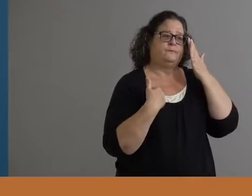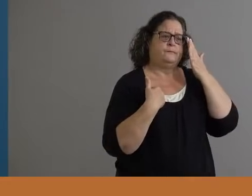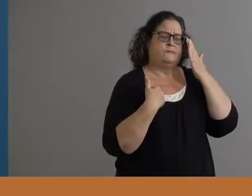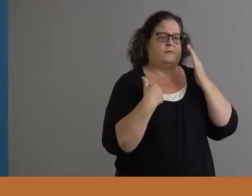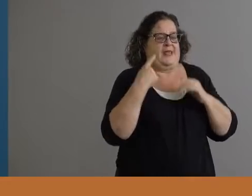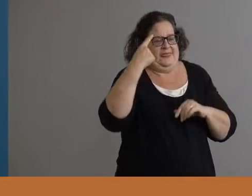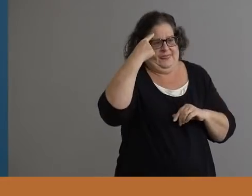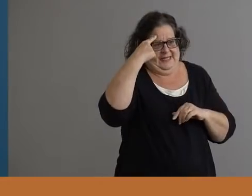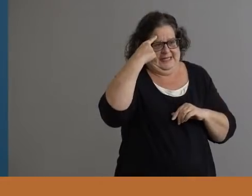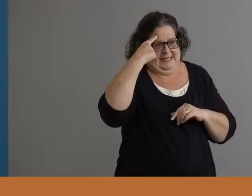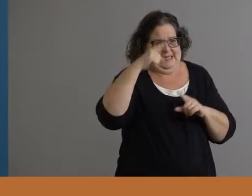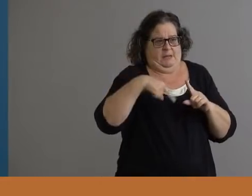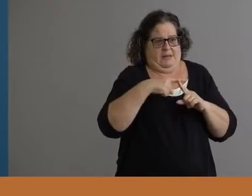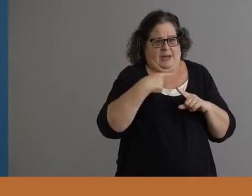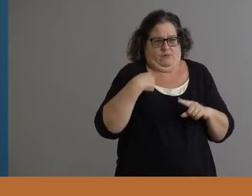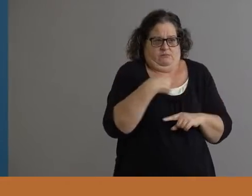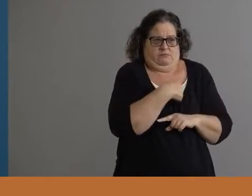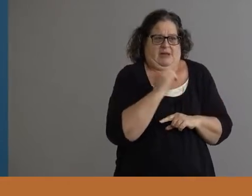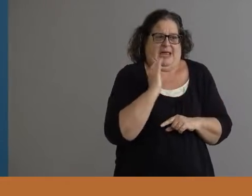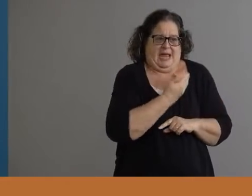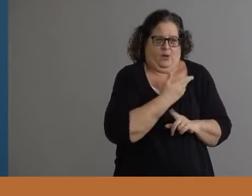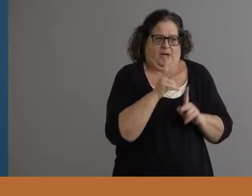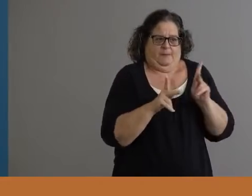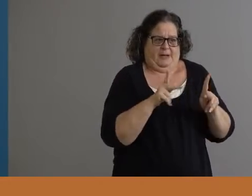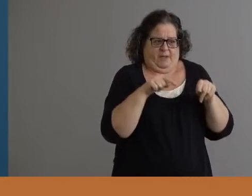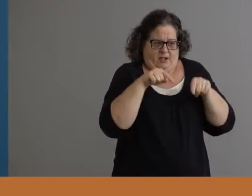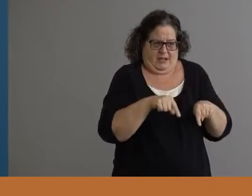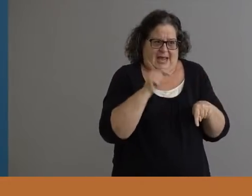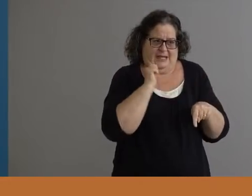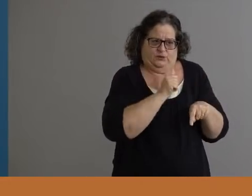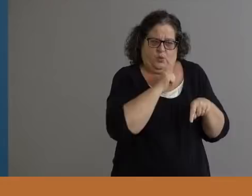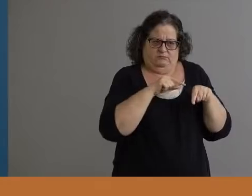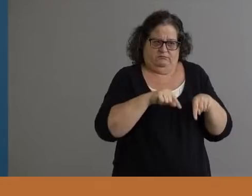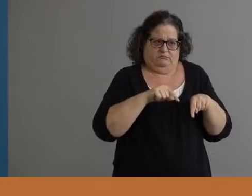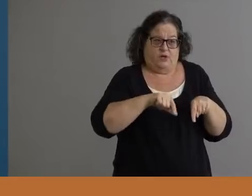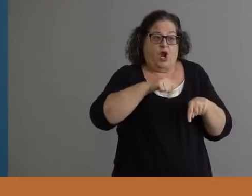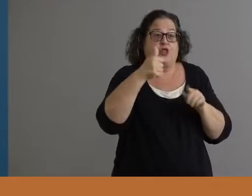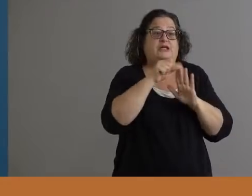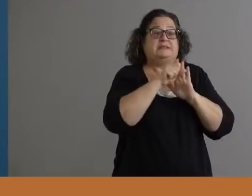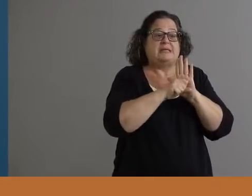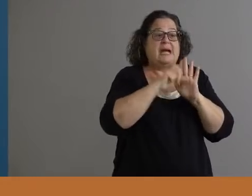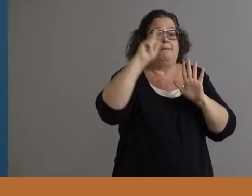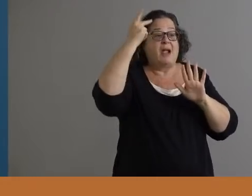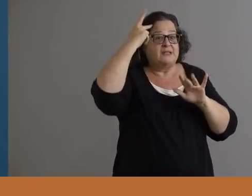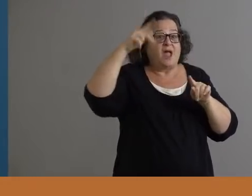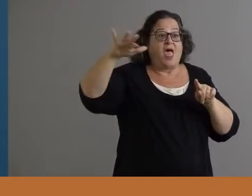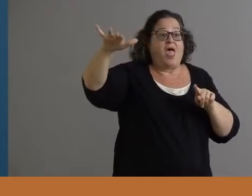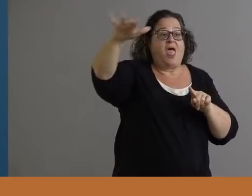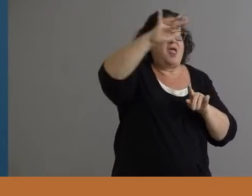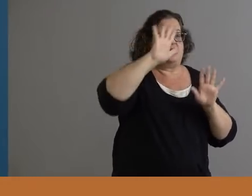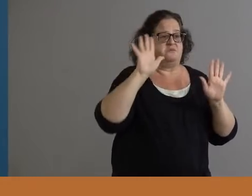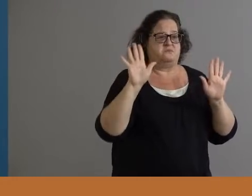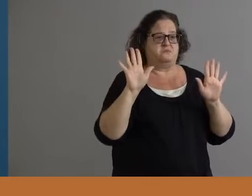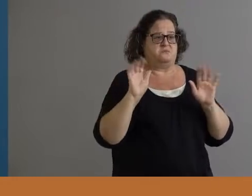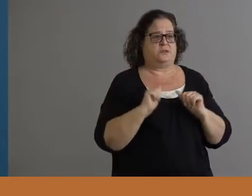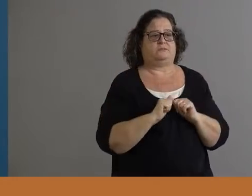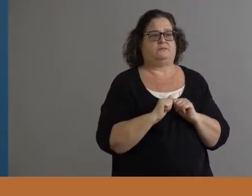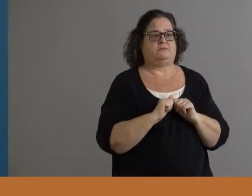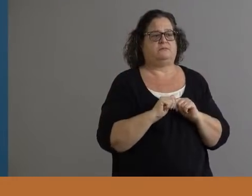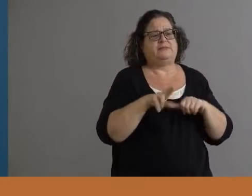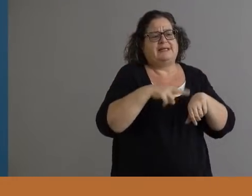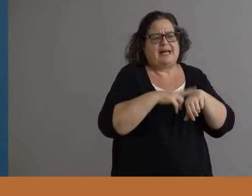exclusively. And of course, I take into account other decisions that folks have made,